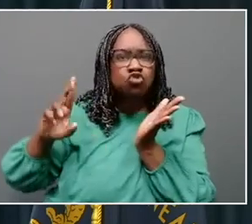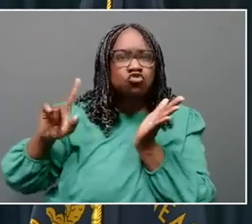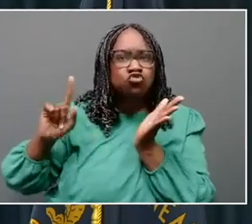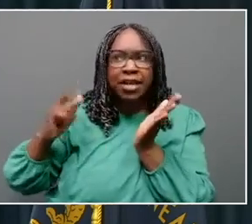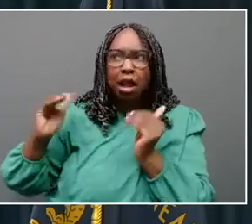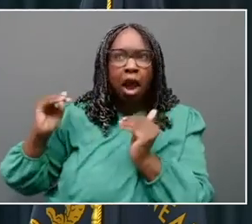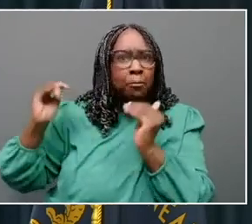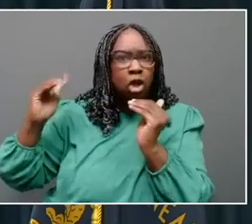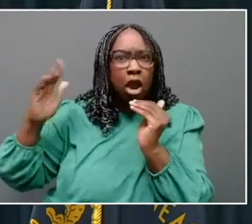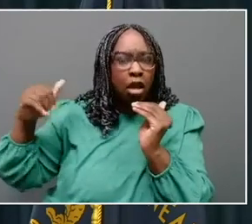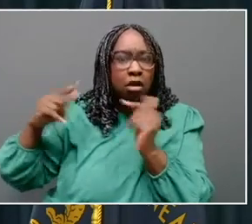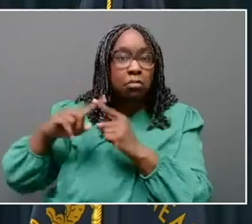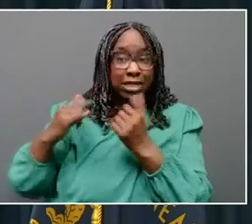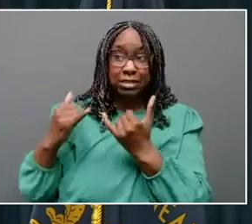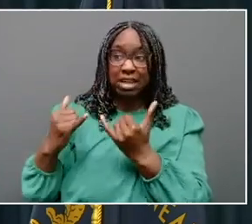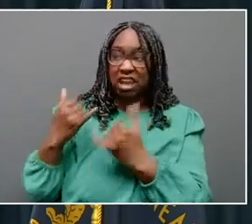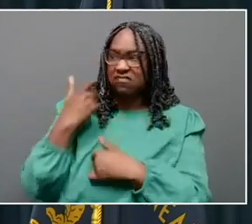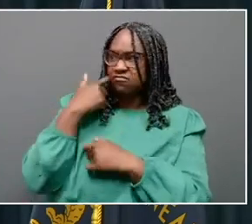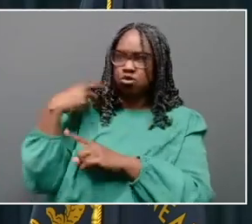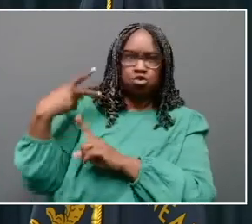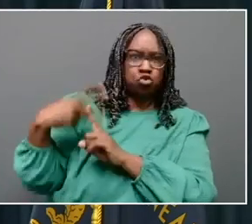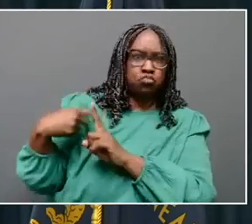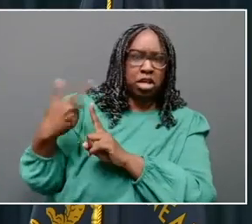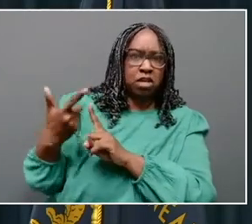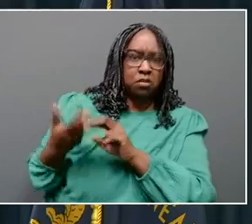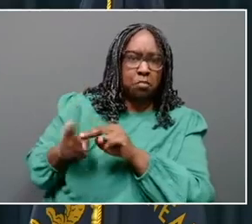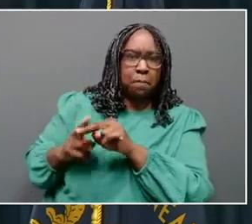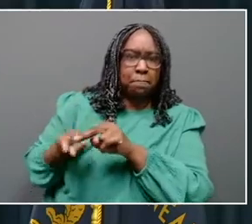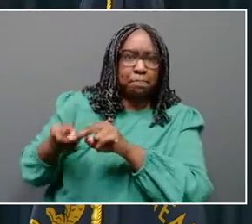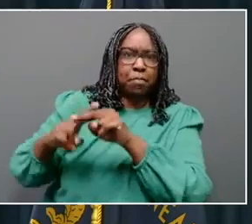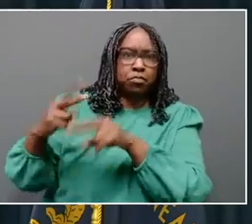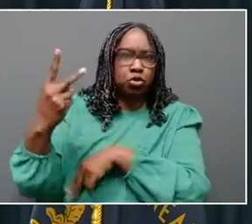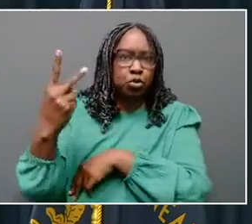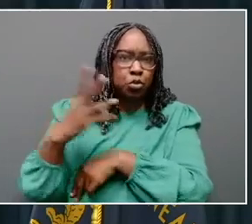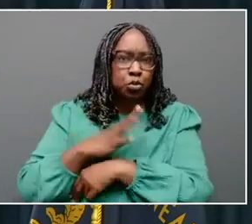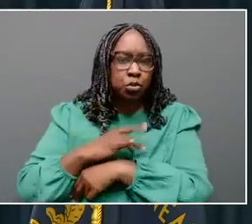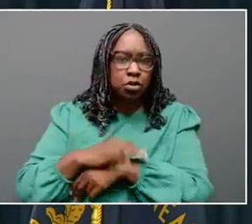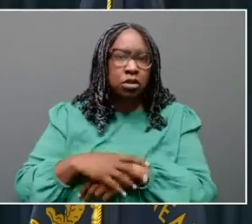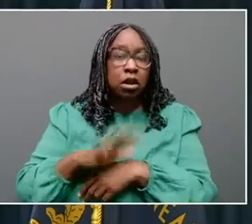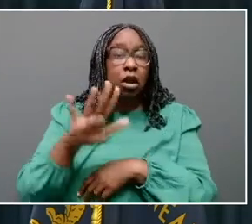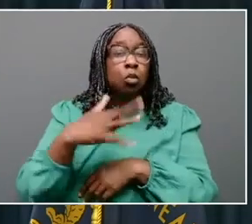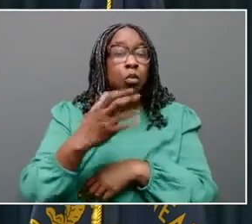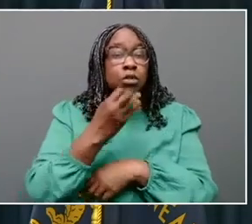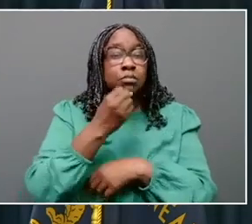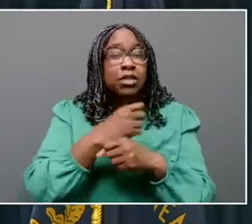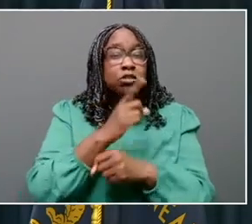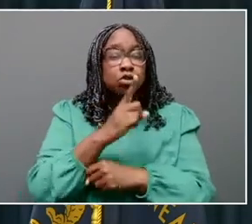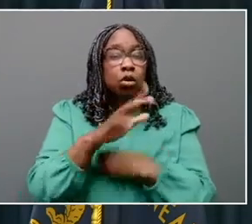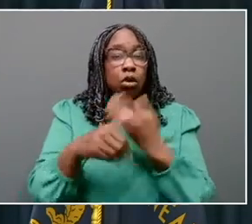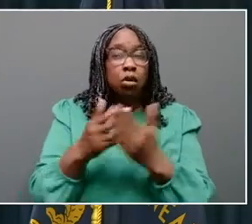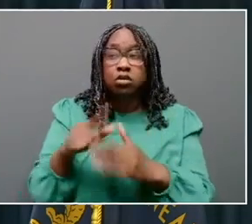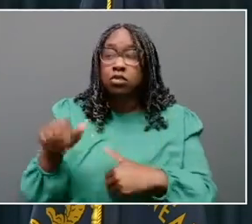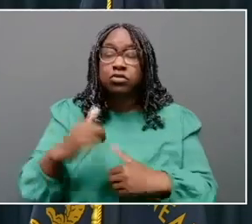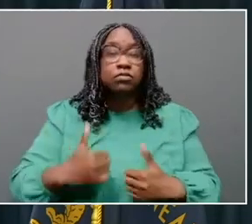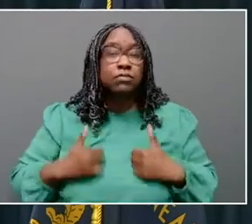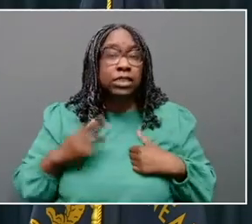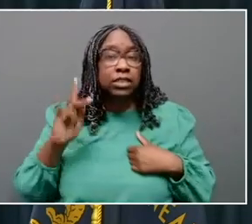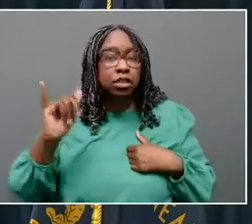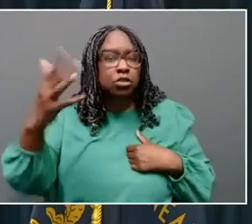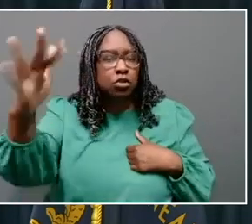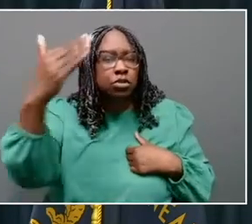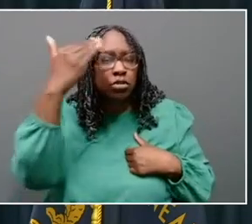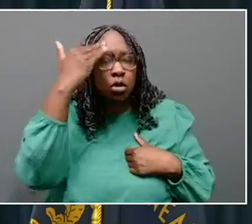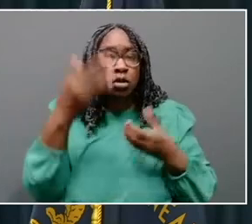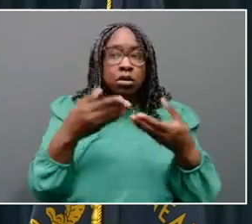secured two over the last 2 months alone. I want to make sure all Kentuckians know, especially our public